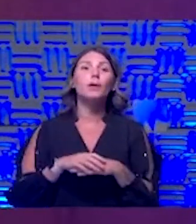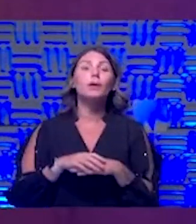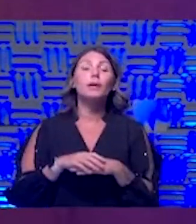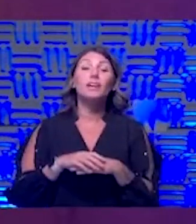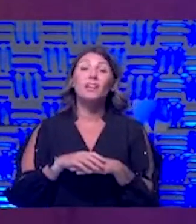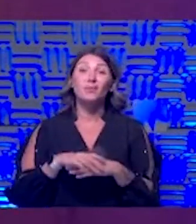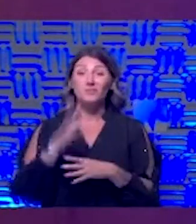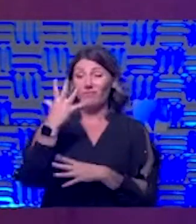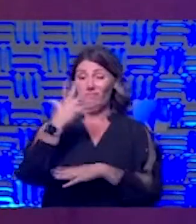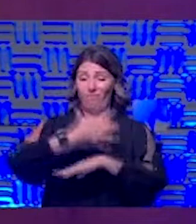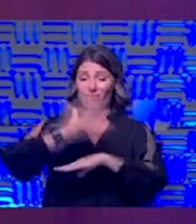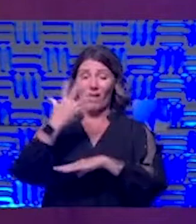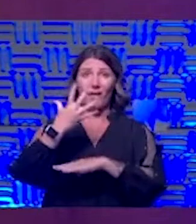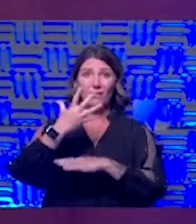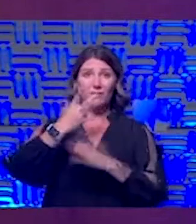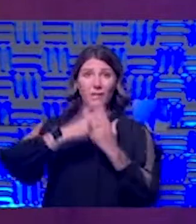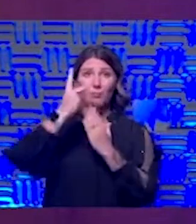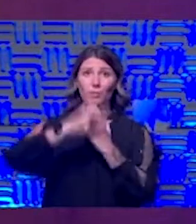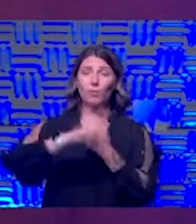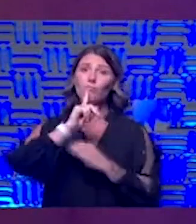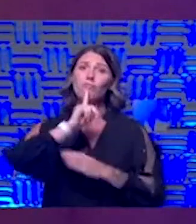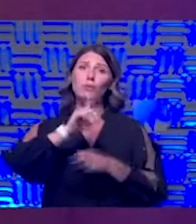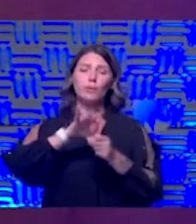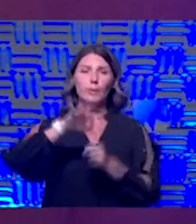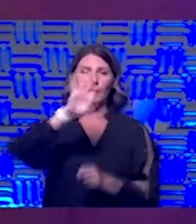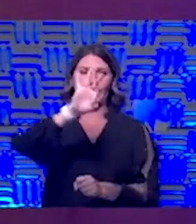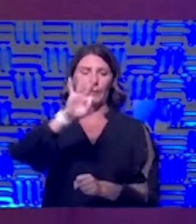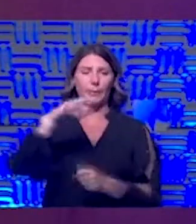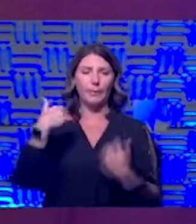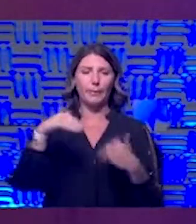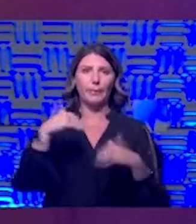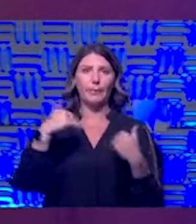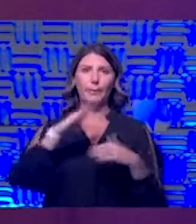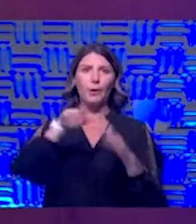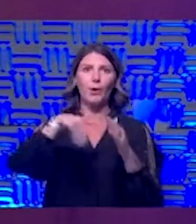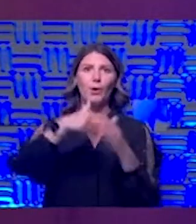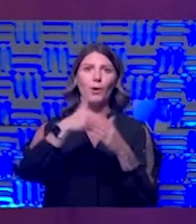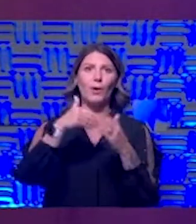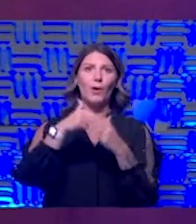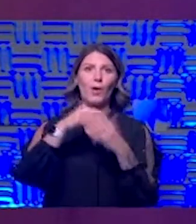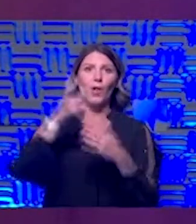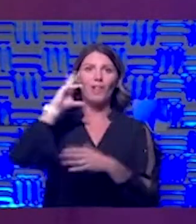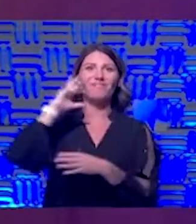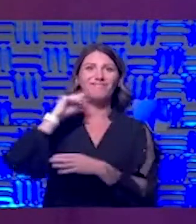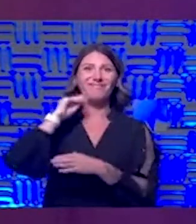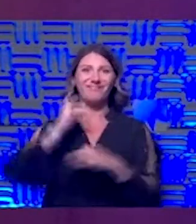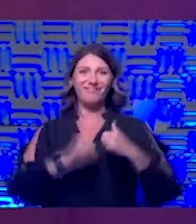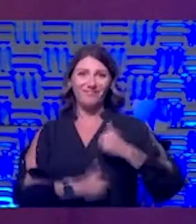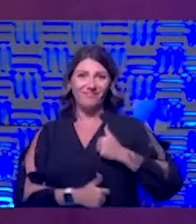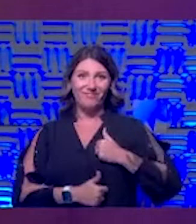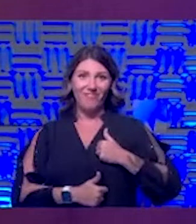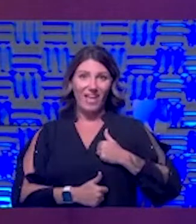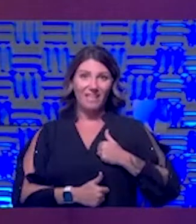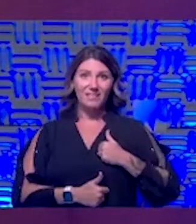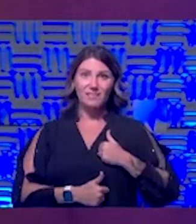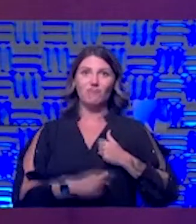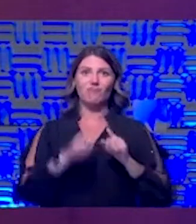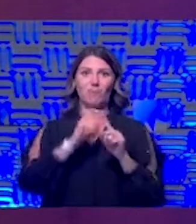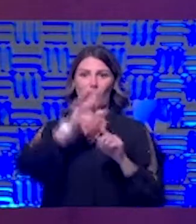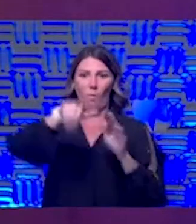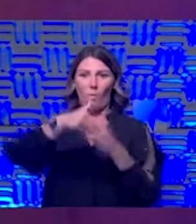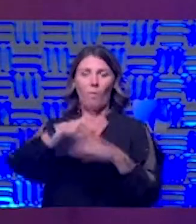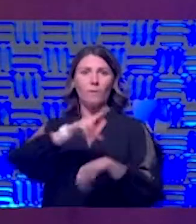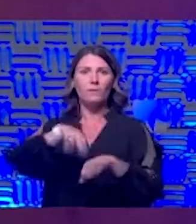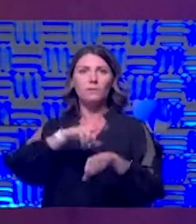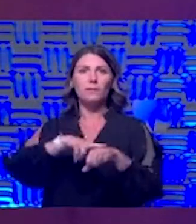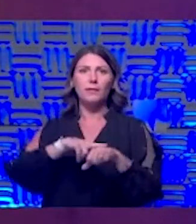very experiential and brings warriors from around the nation together for free for a week.